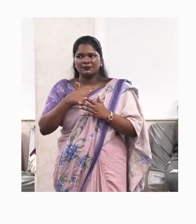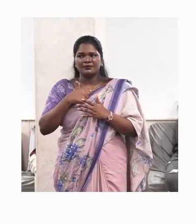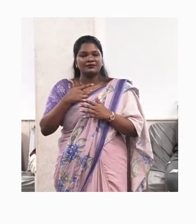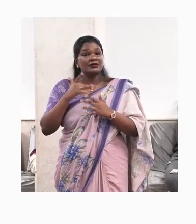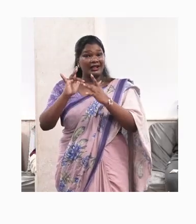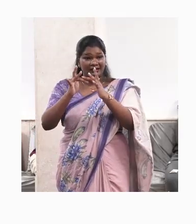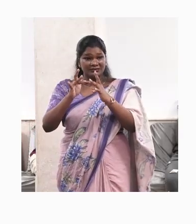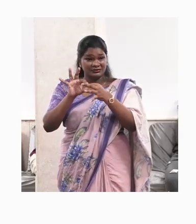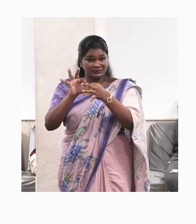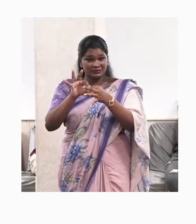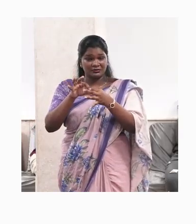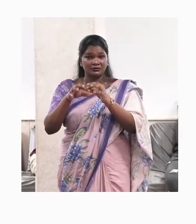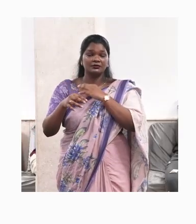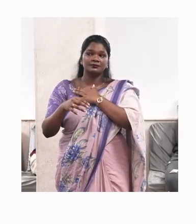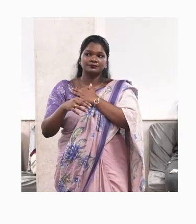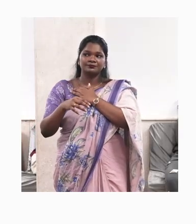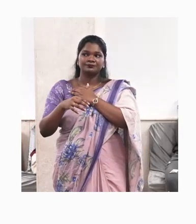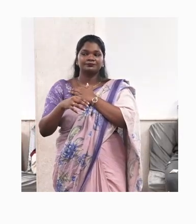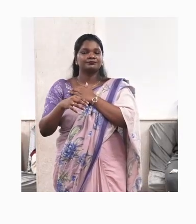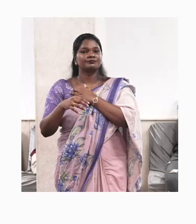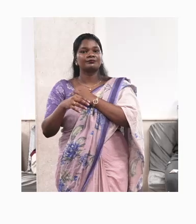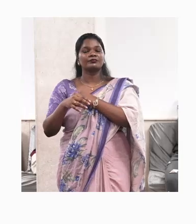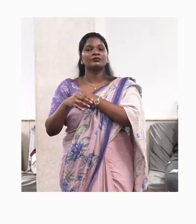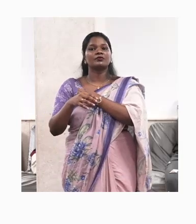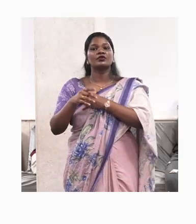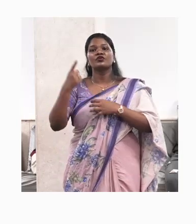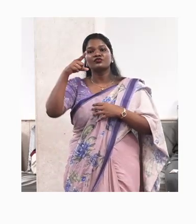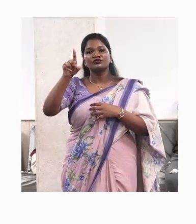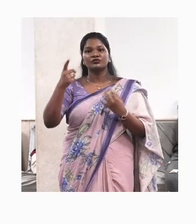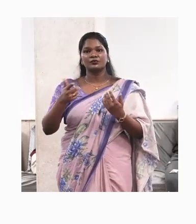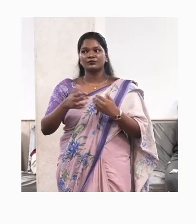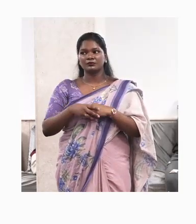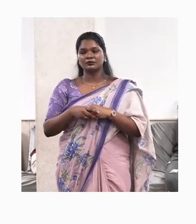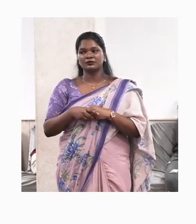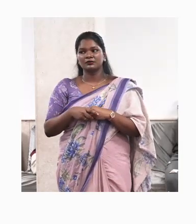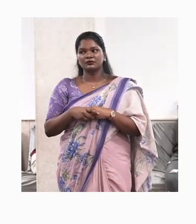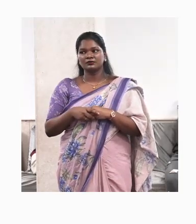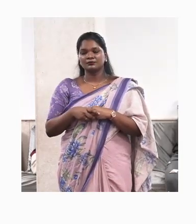of connection, and for the